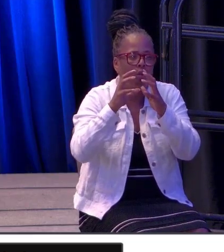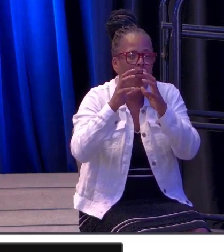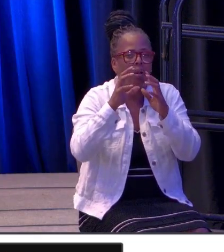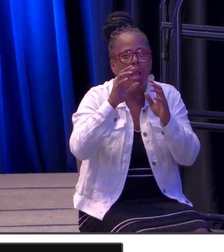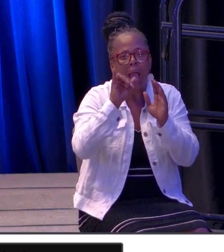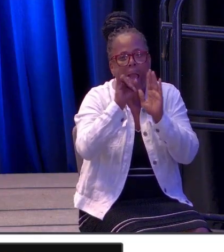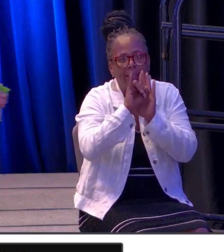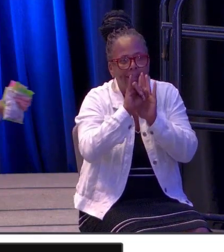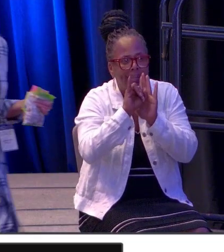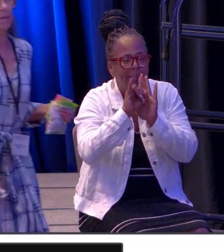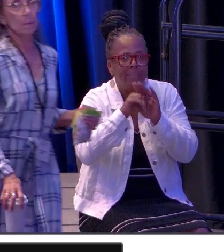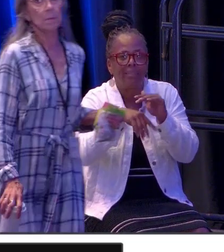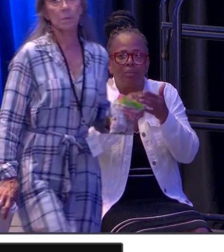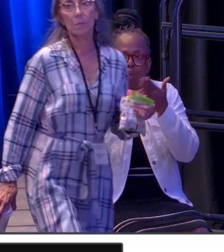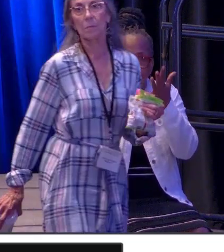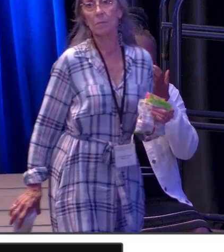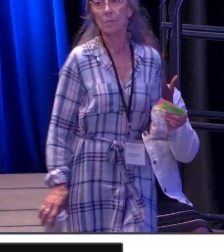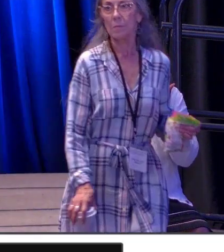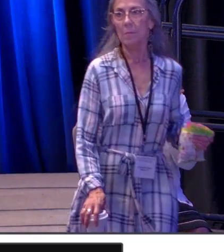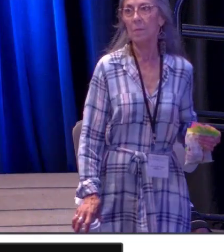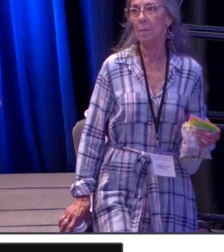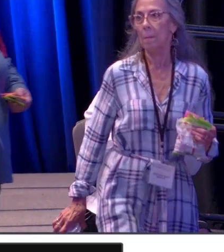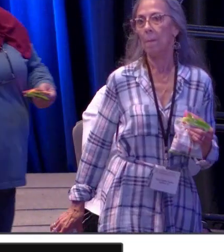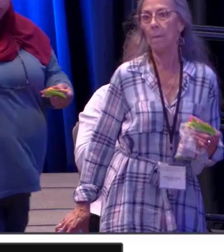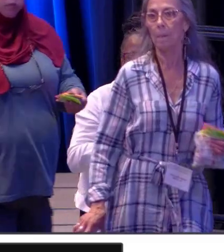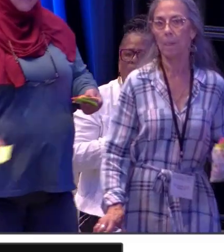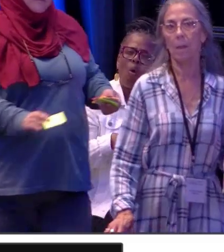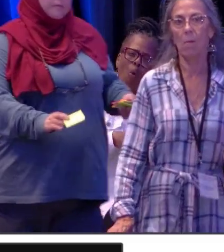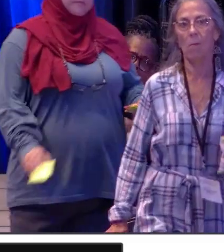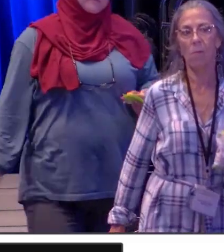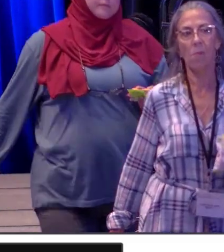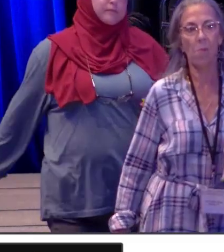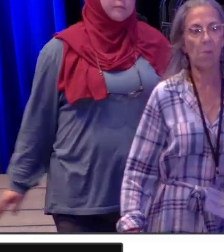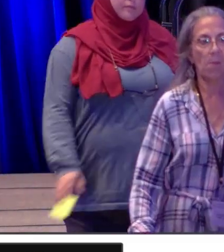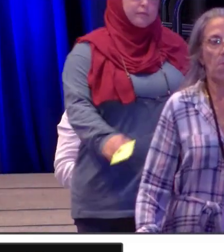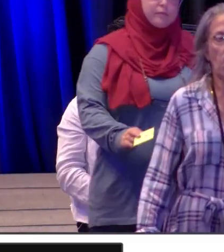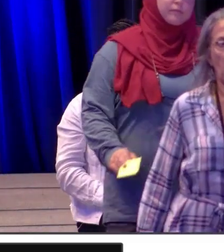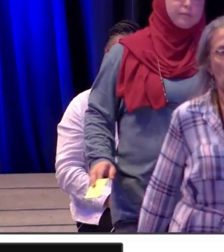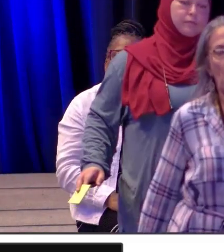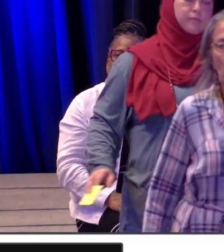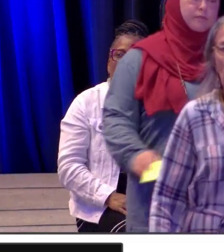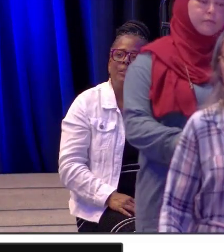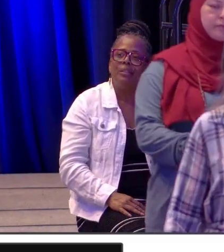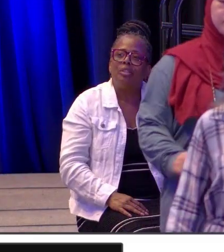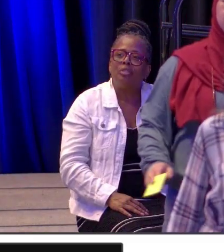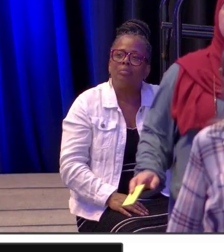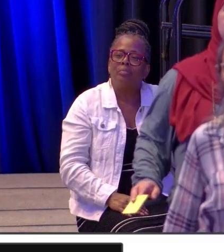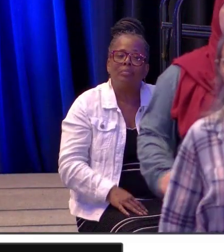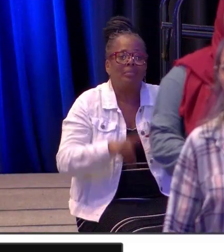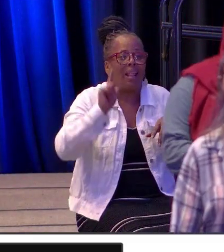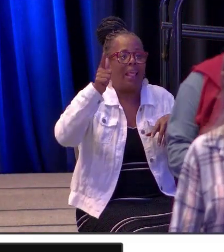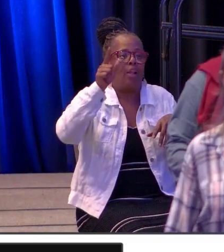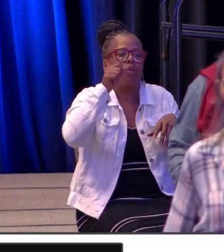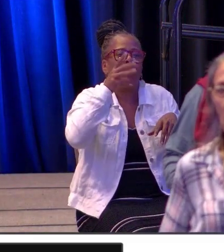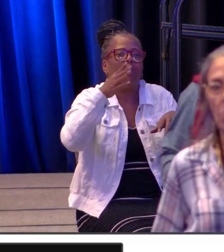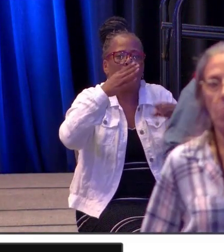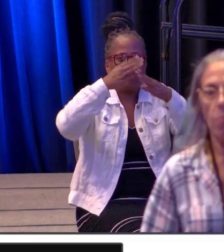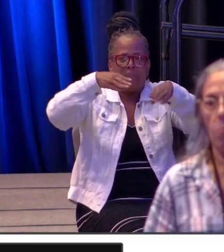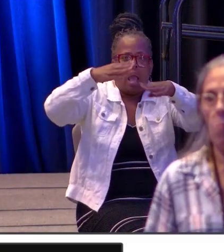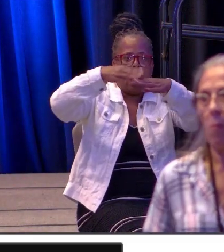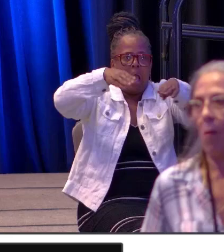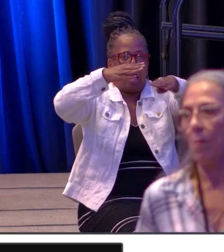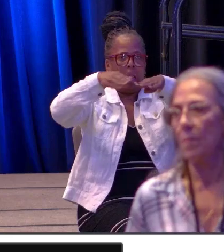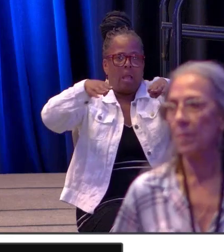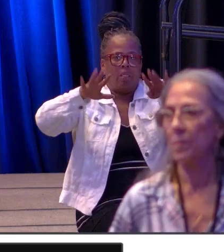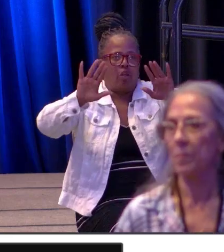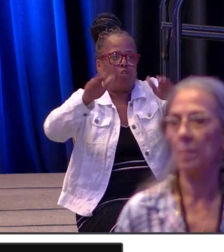Post-it notes? Hold on to them for now, and we'll start separating everybody soon. So write it down